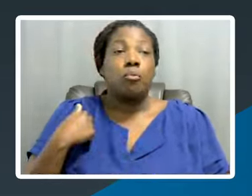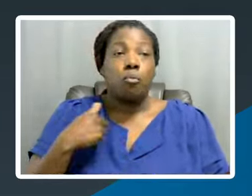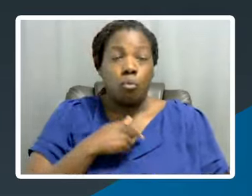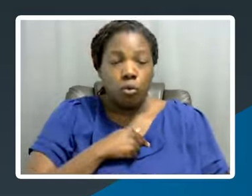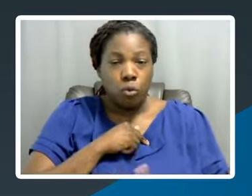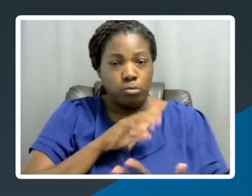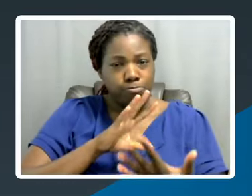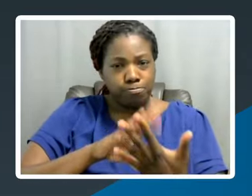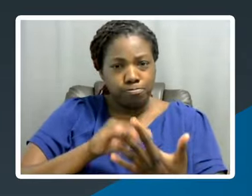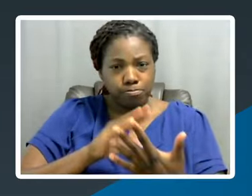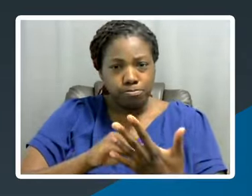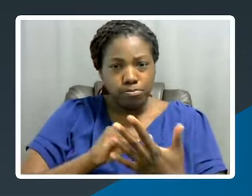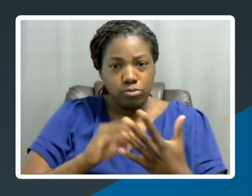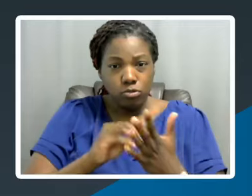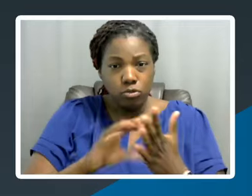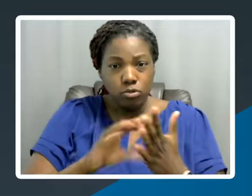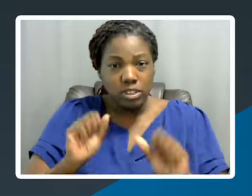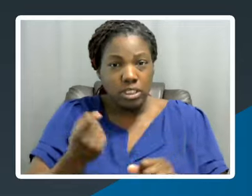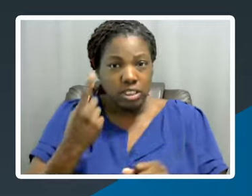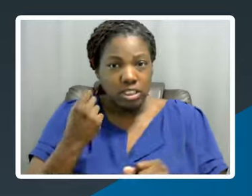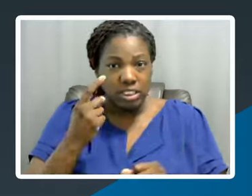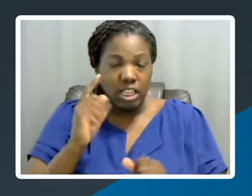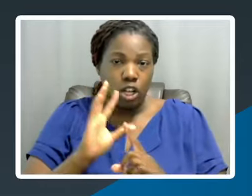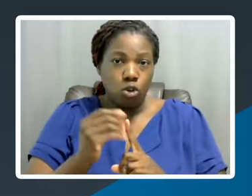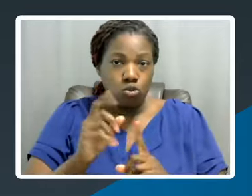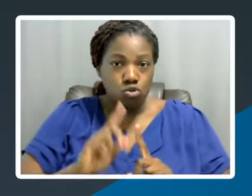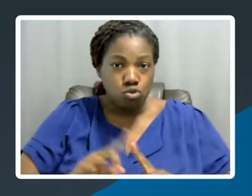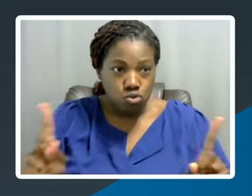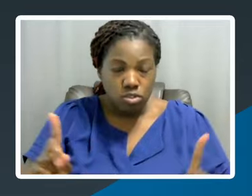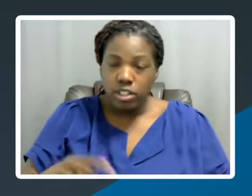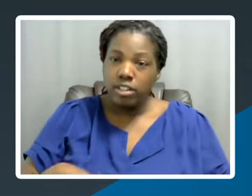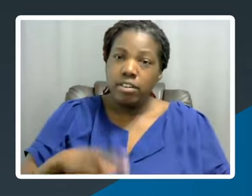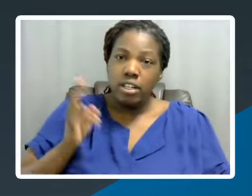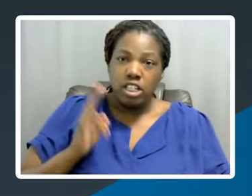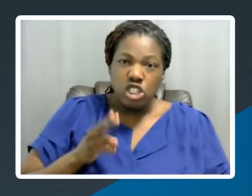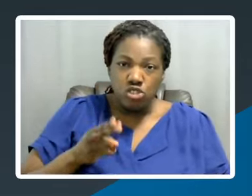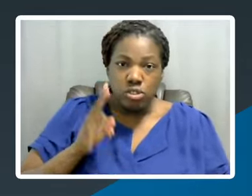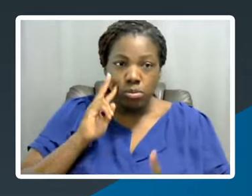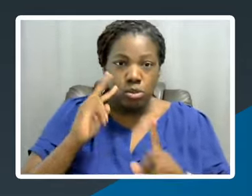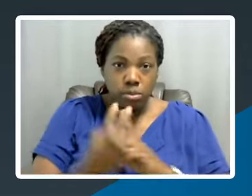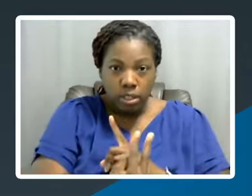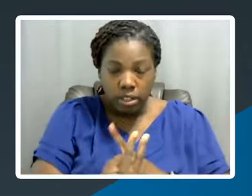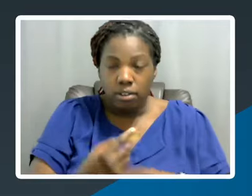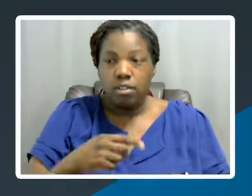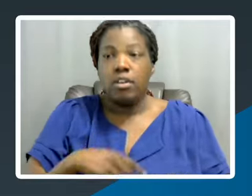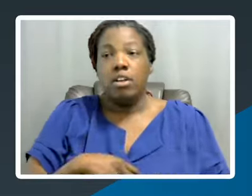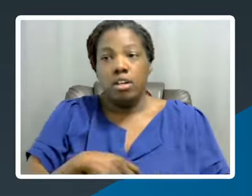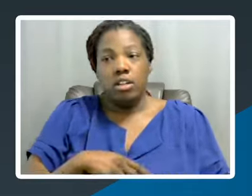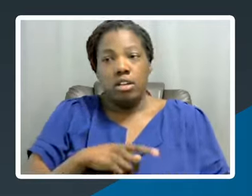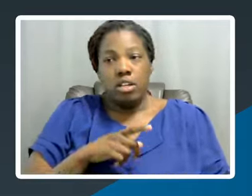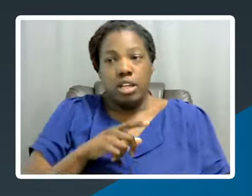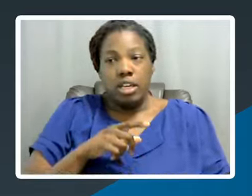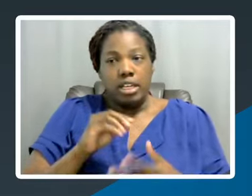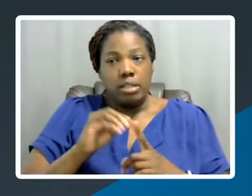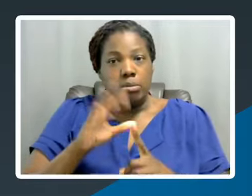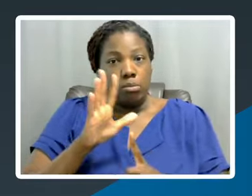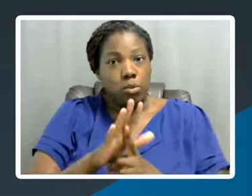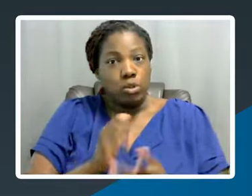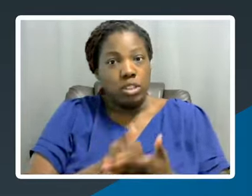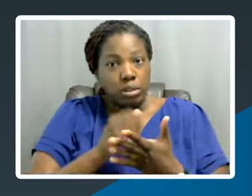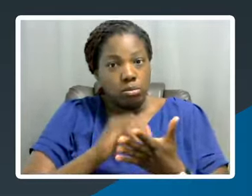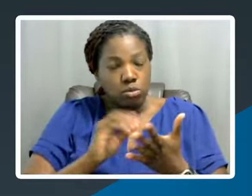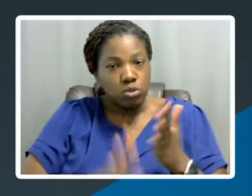able to understand different cultures, histories, viewpoints, and ultimately this exposure helps students to develop